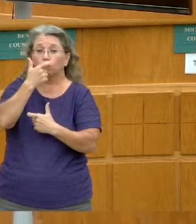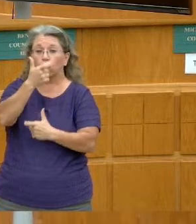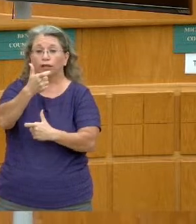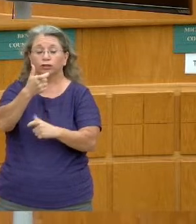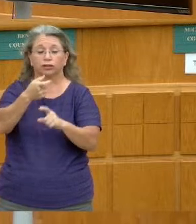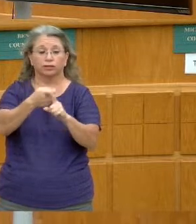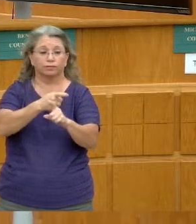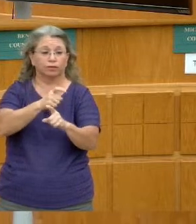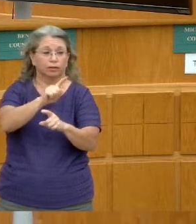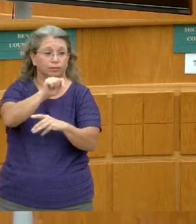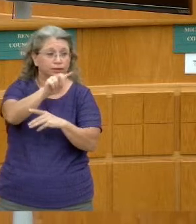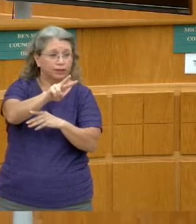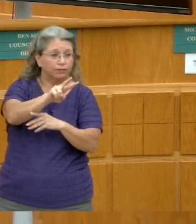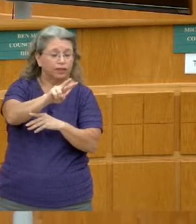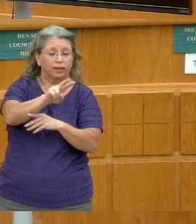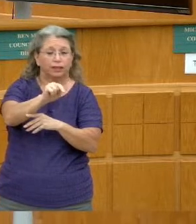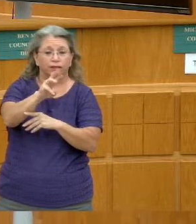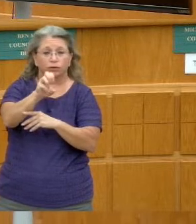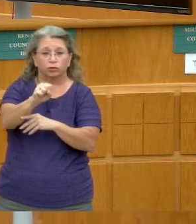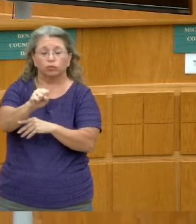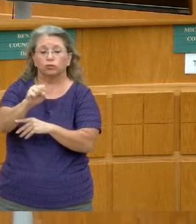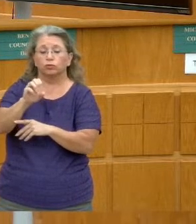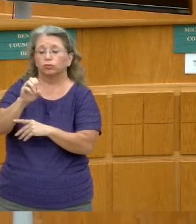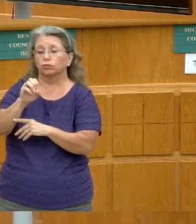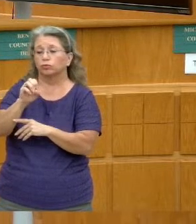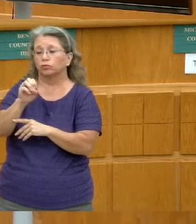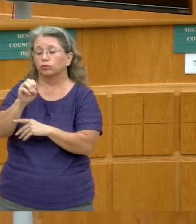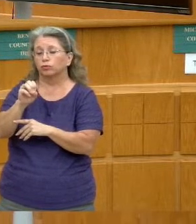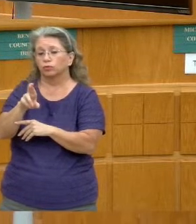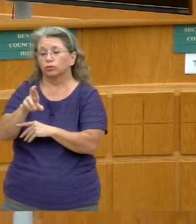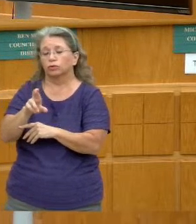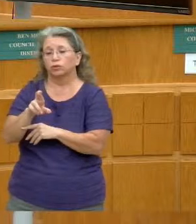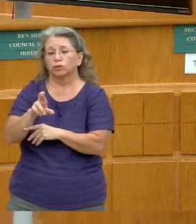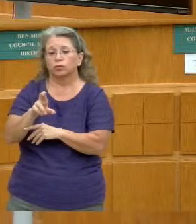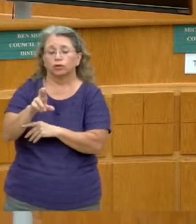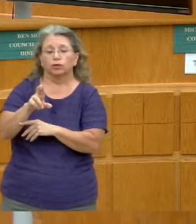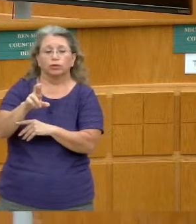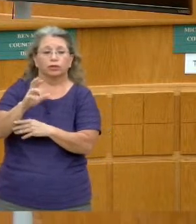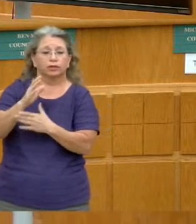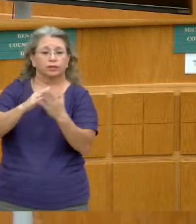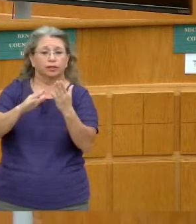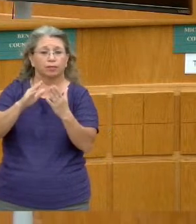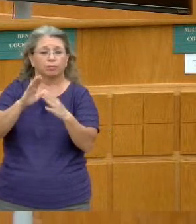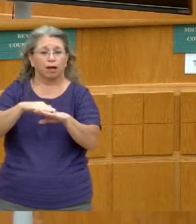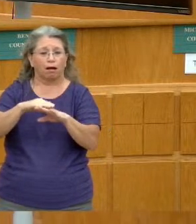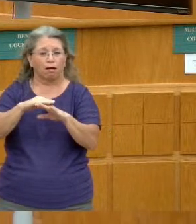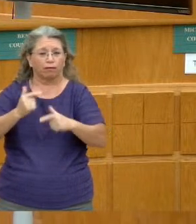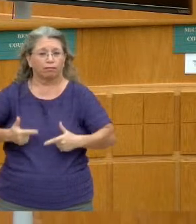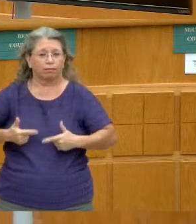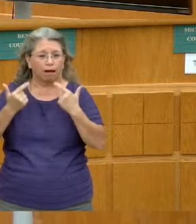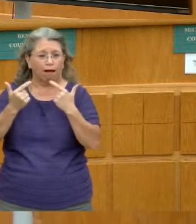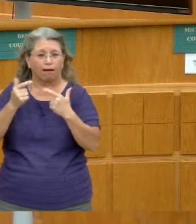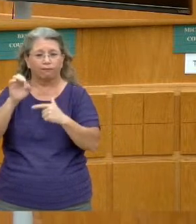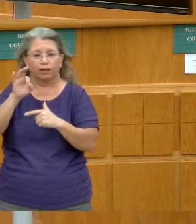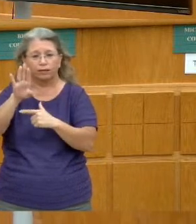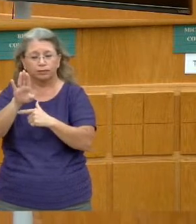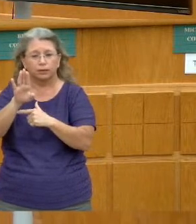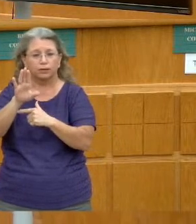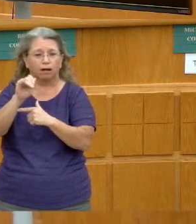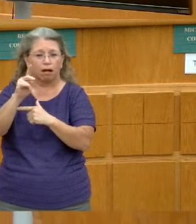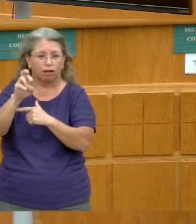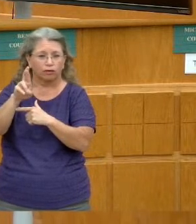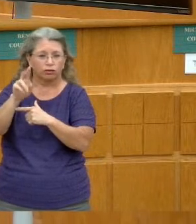network broadcasts, we appreciate them being here today, or some of the live feed, to include from the Caller